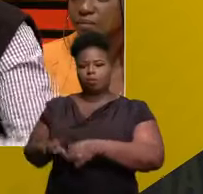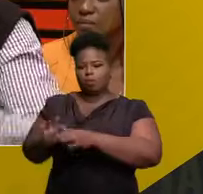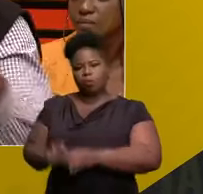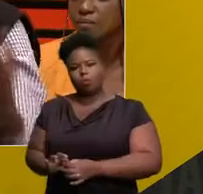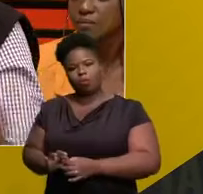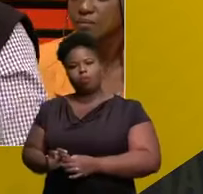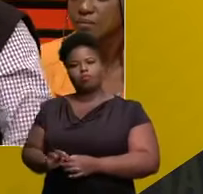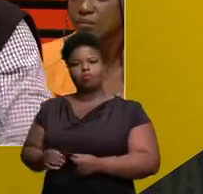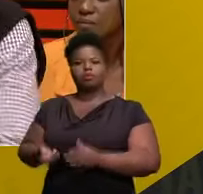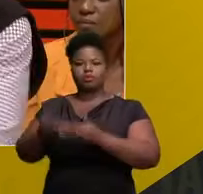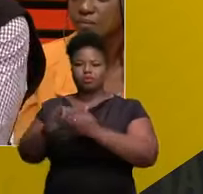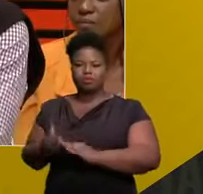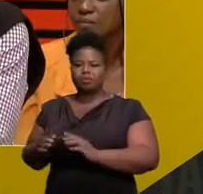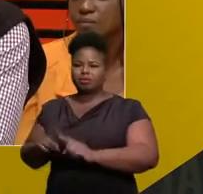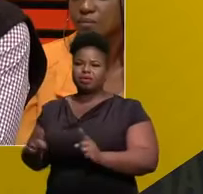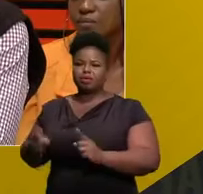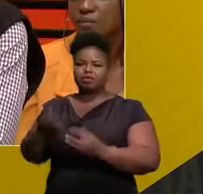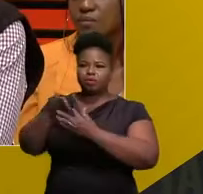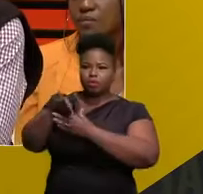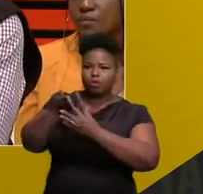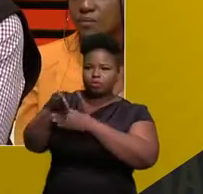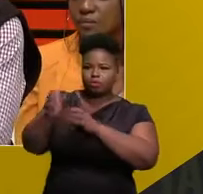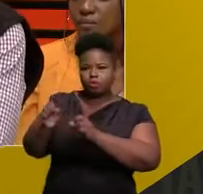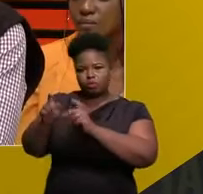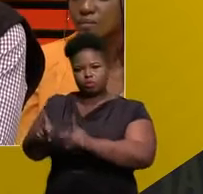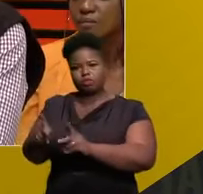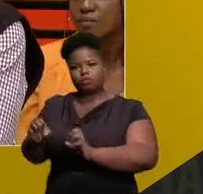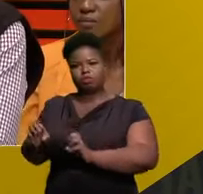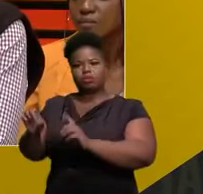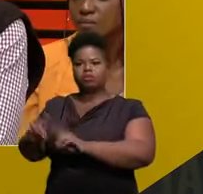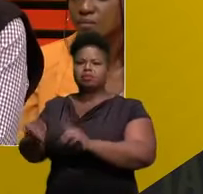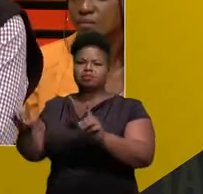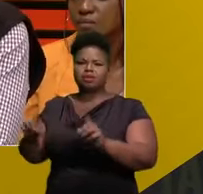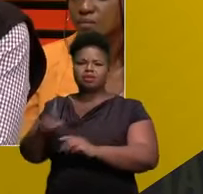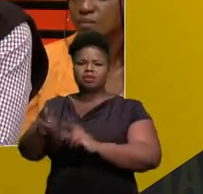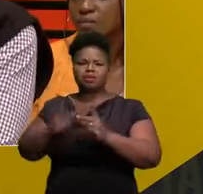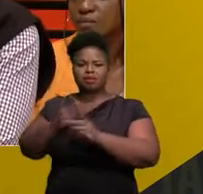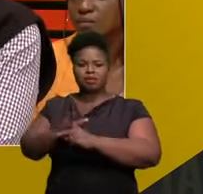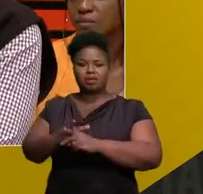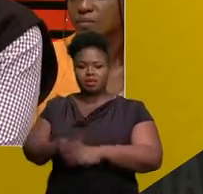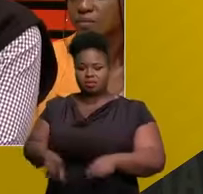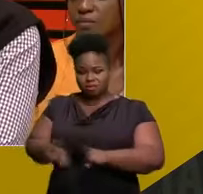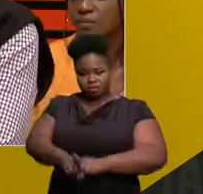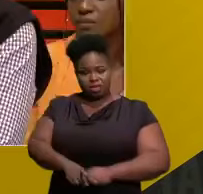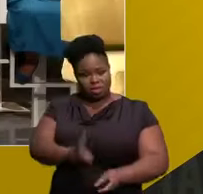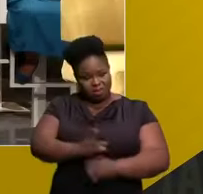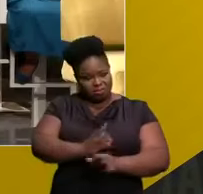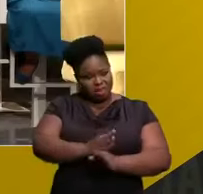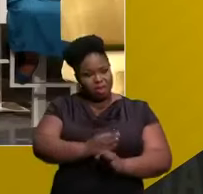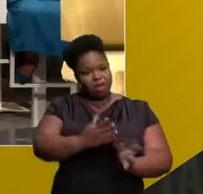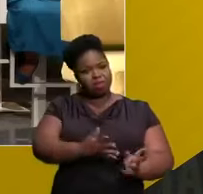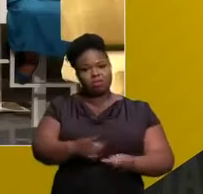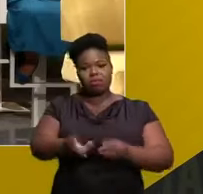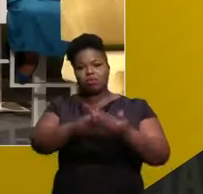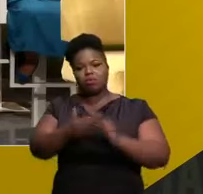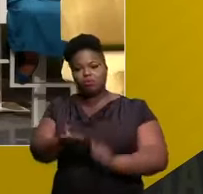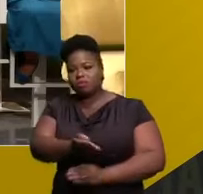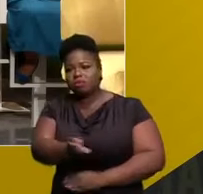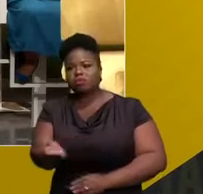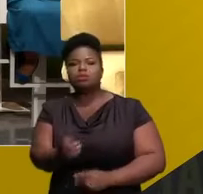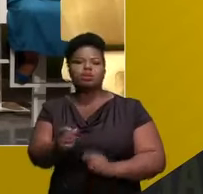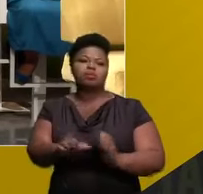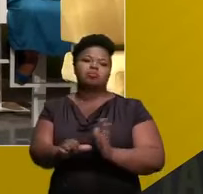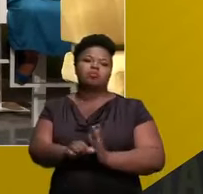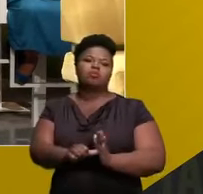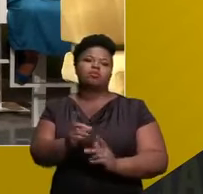emakaya in the community, giving access to opportunities in the education. Yeah. But also now as umzali, now ni as umphakathi, you are very